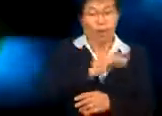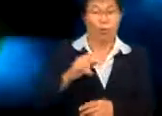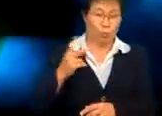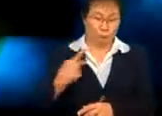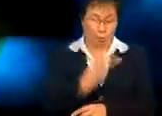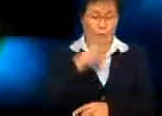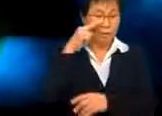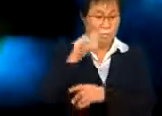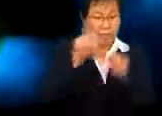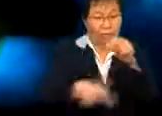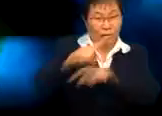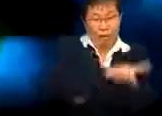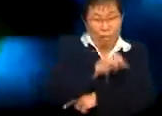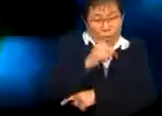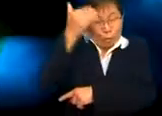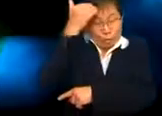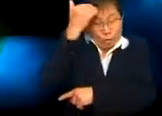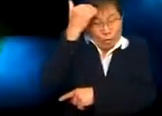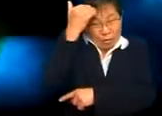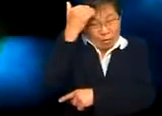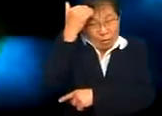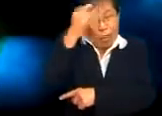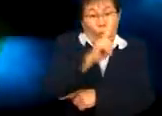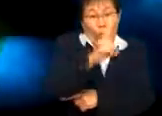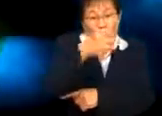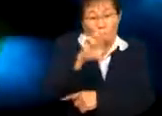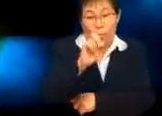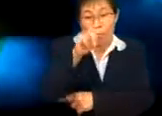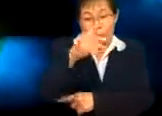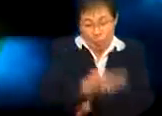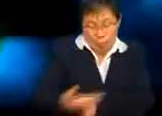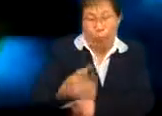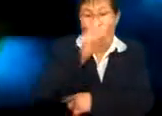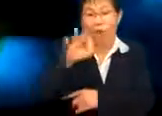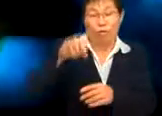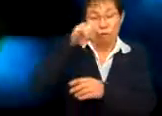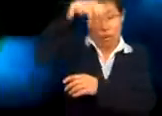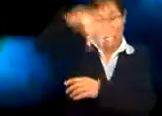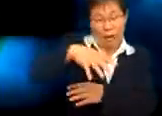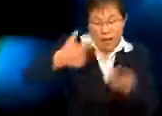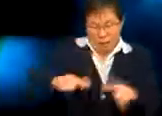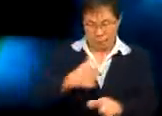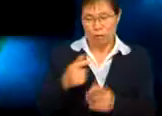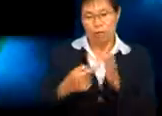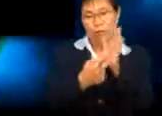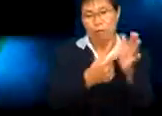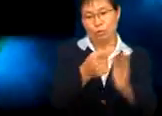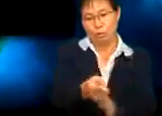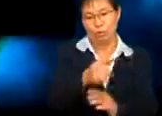realize that it is one of the properties of light. Let me show